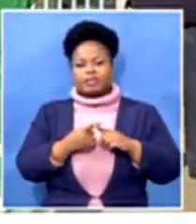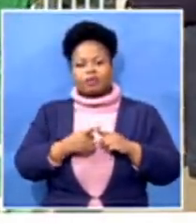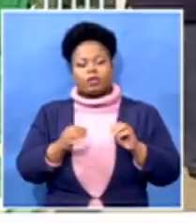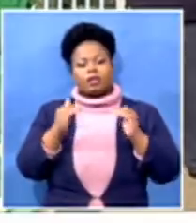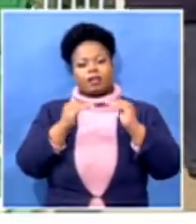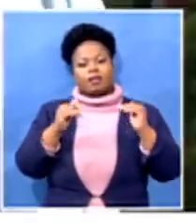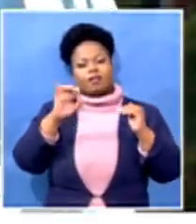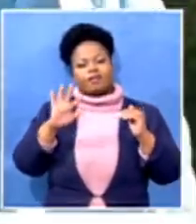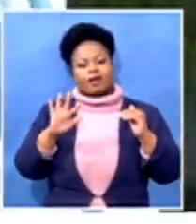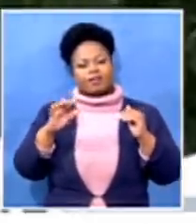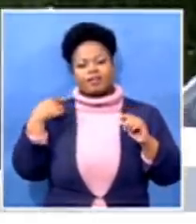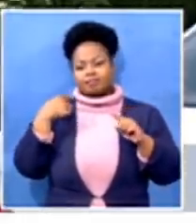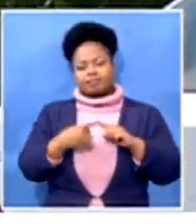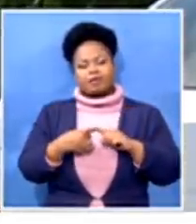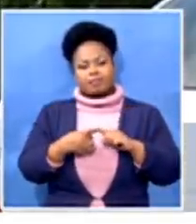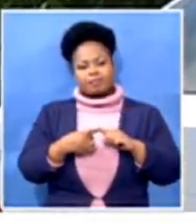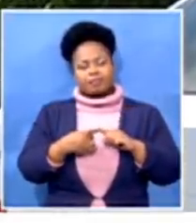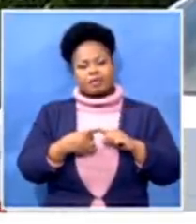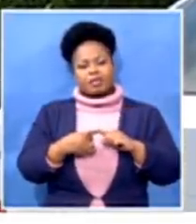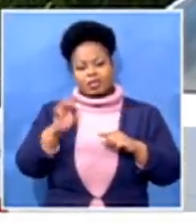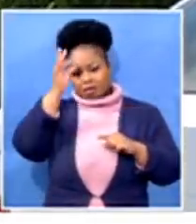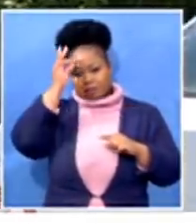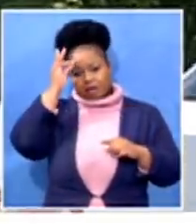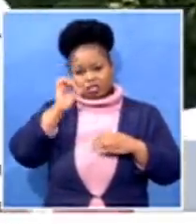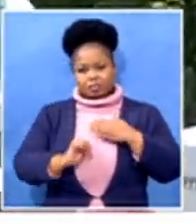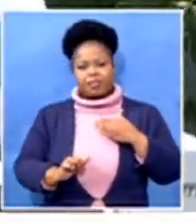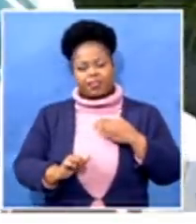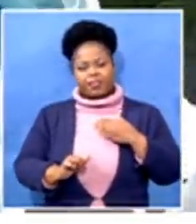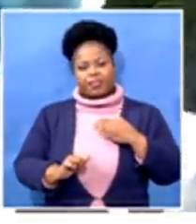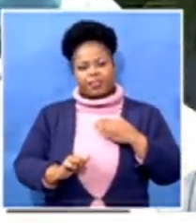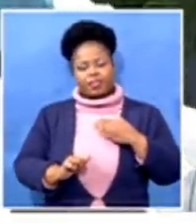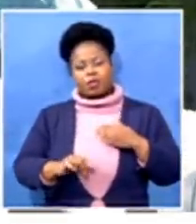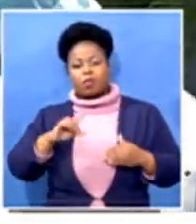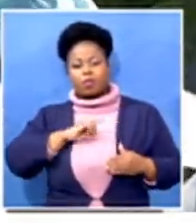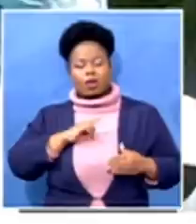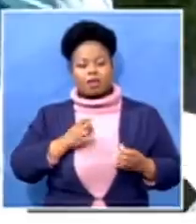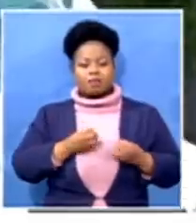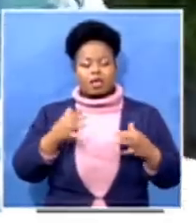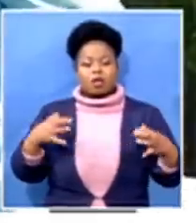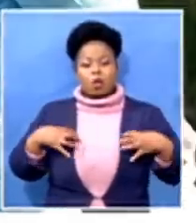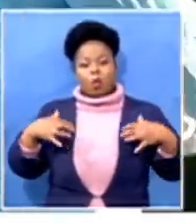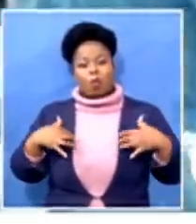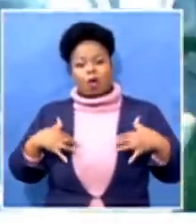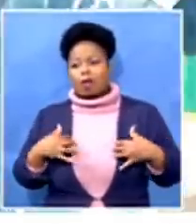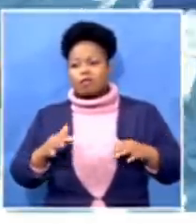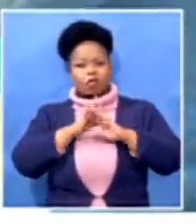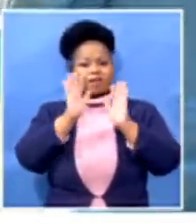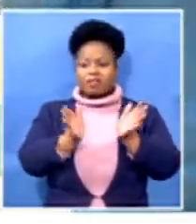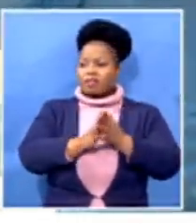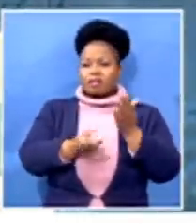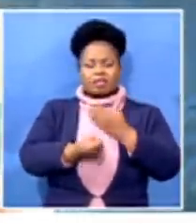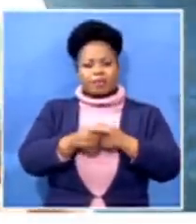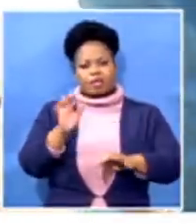when it was hard lockdown in March, because of all the anxiety around what was happening and the